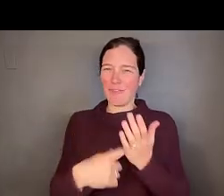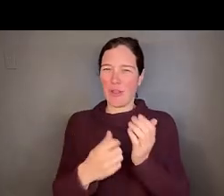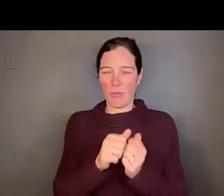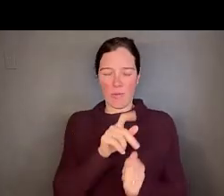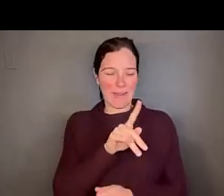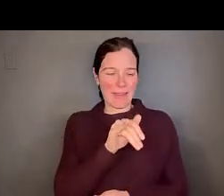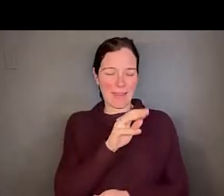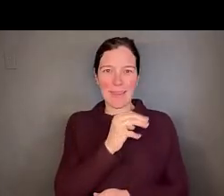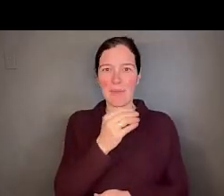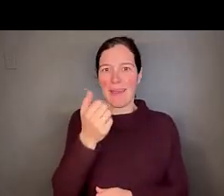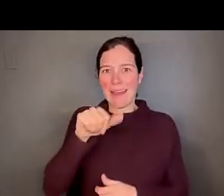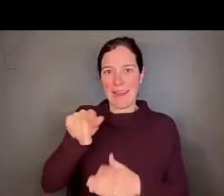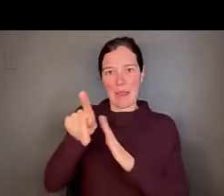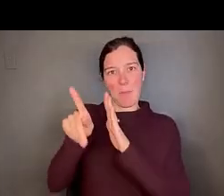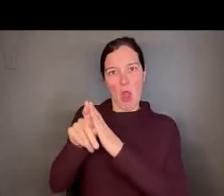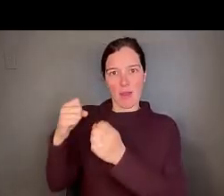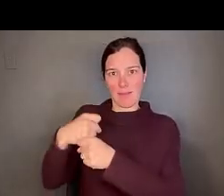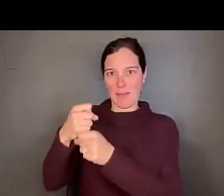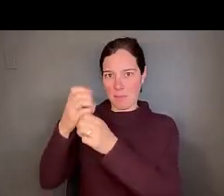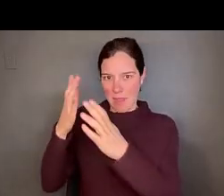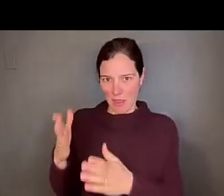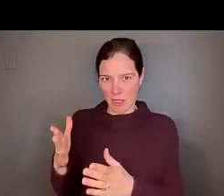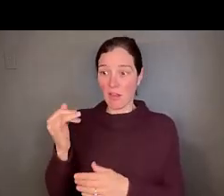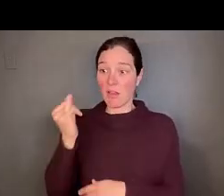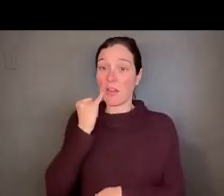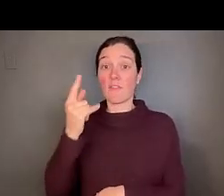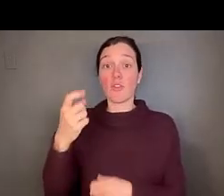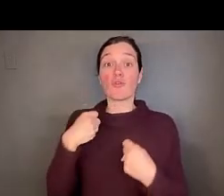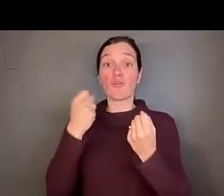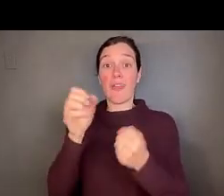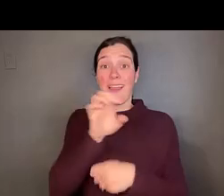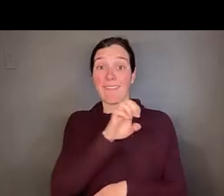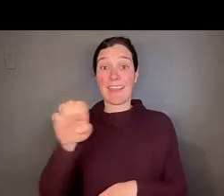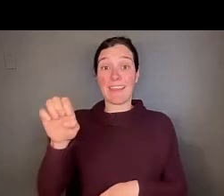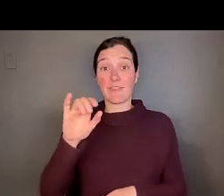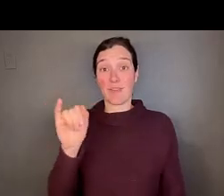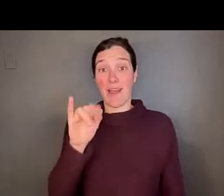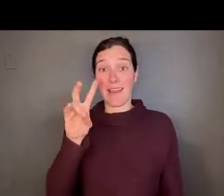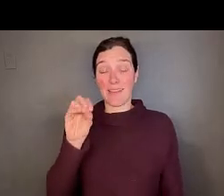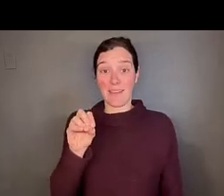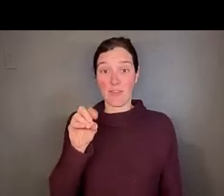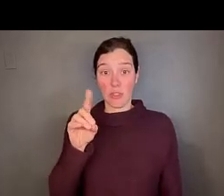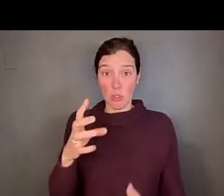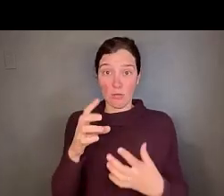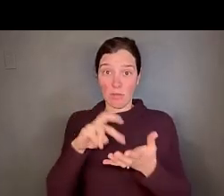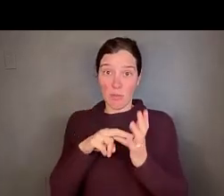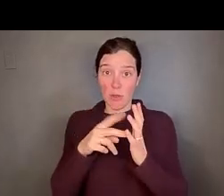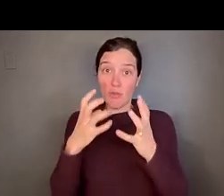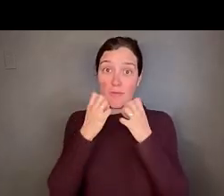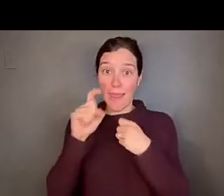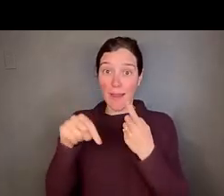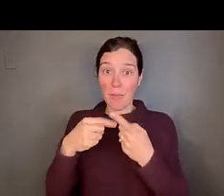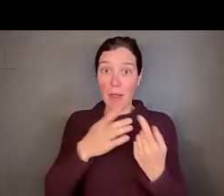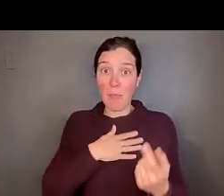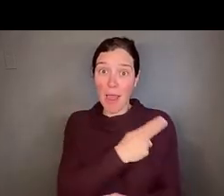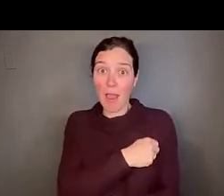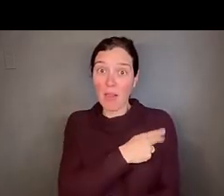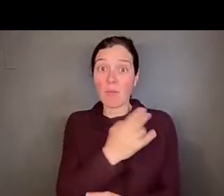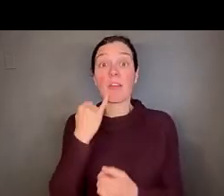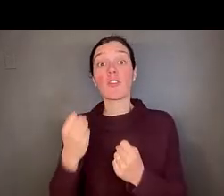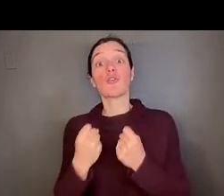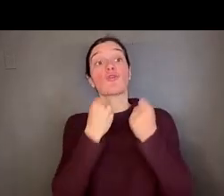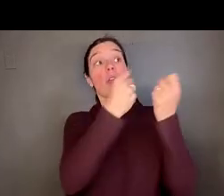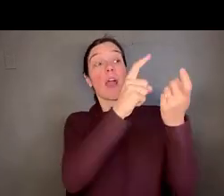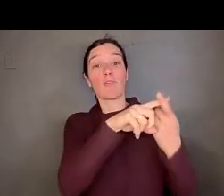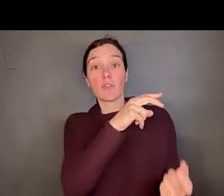any policymaker, whoever I speak to. If you drive east on I-70, you care about my hospital. If you drive up into the mountains, you